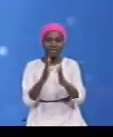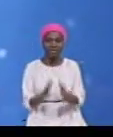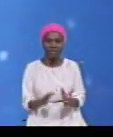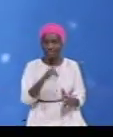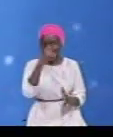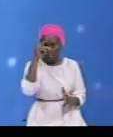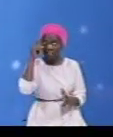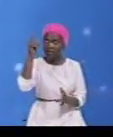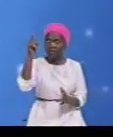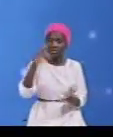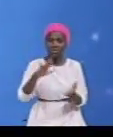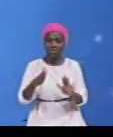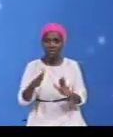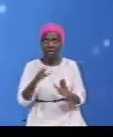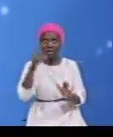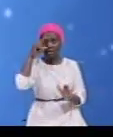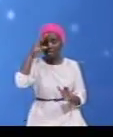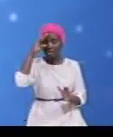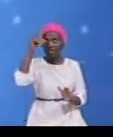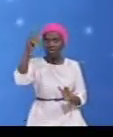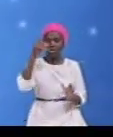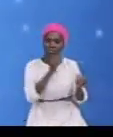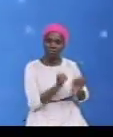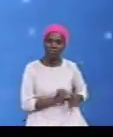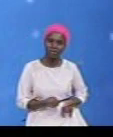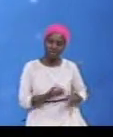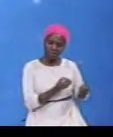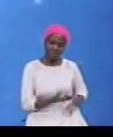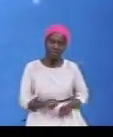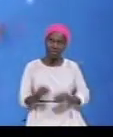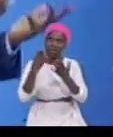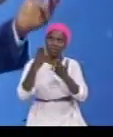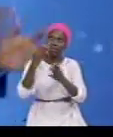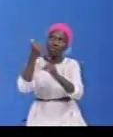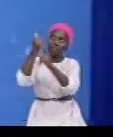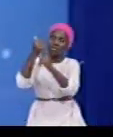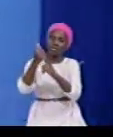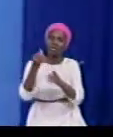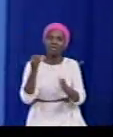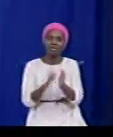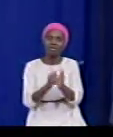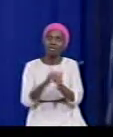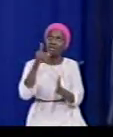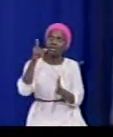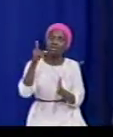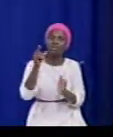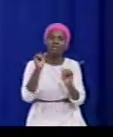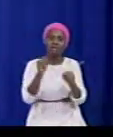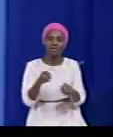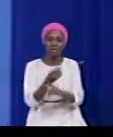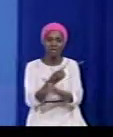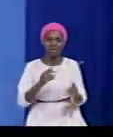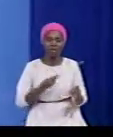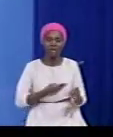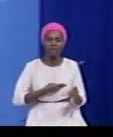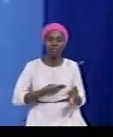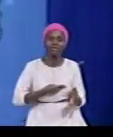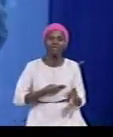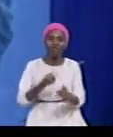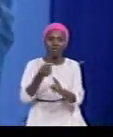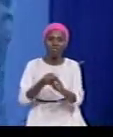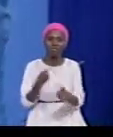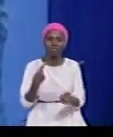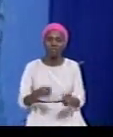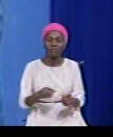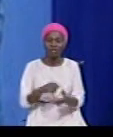might deliver us from this present evil world. And as we come to him,